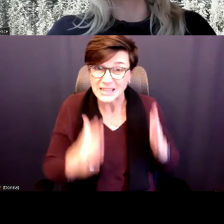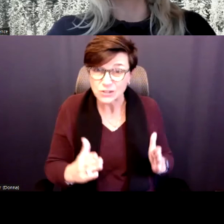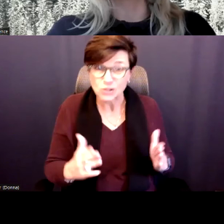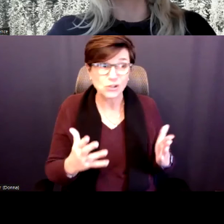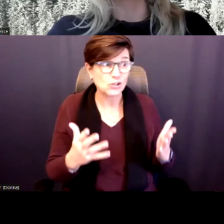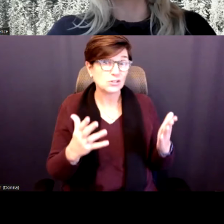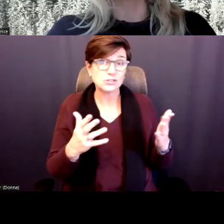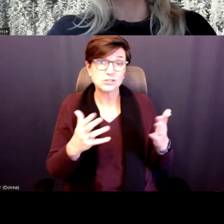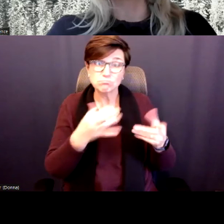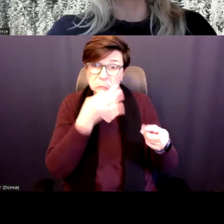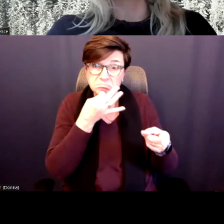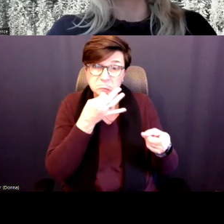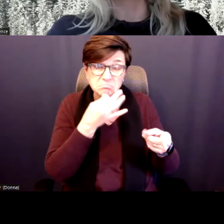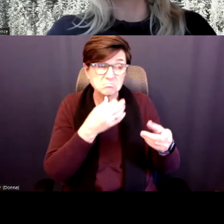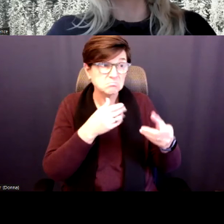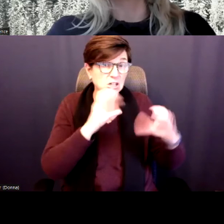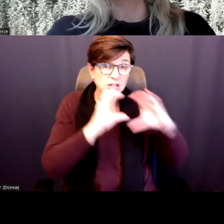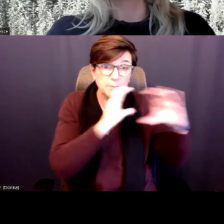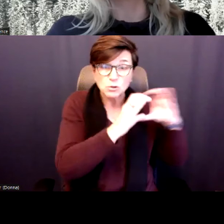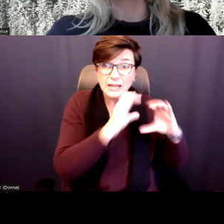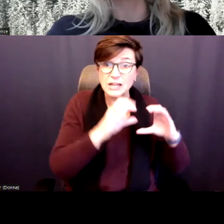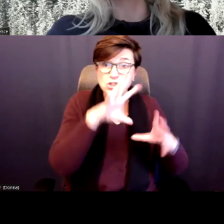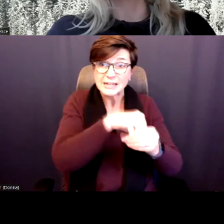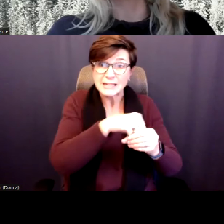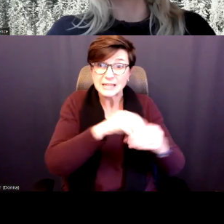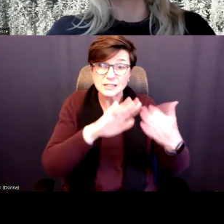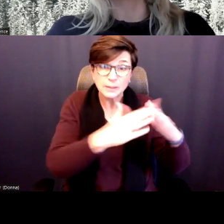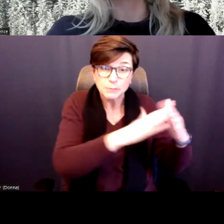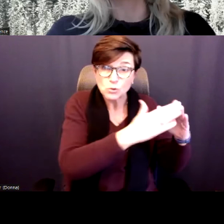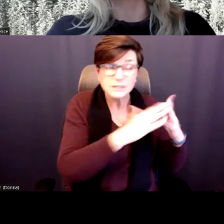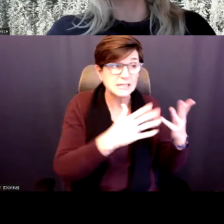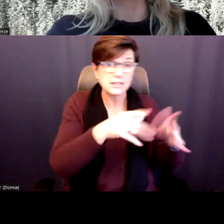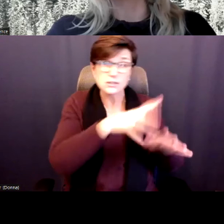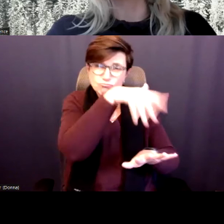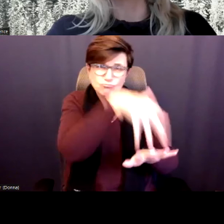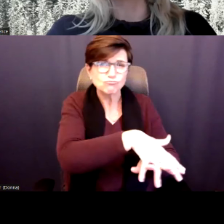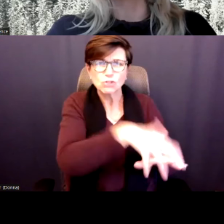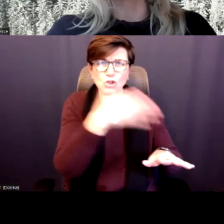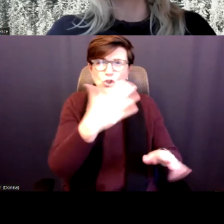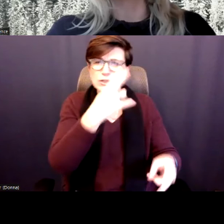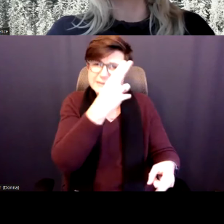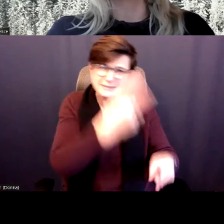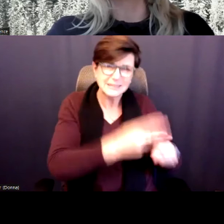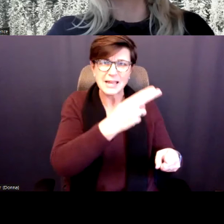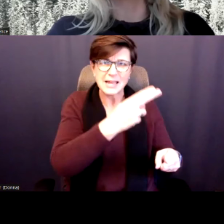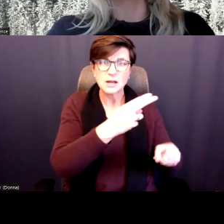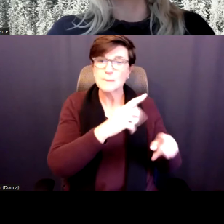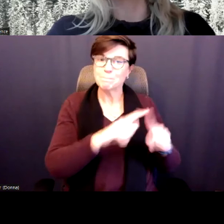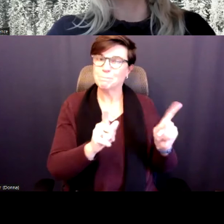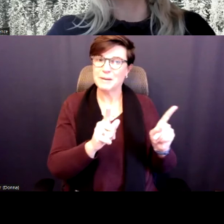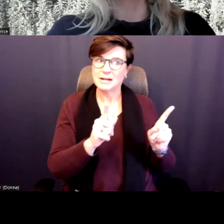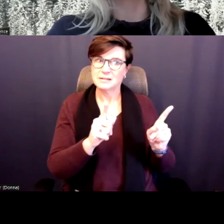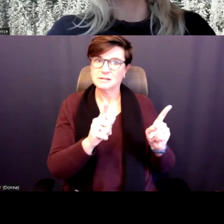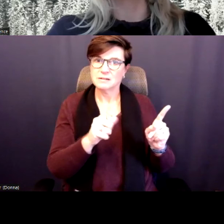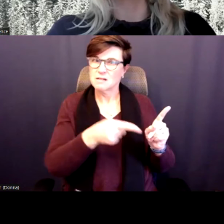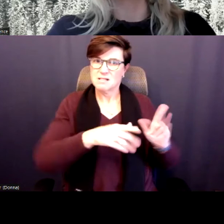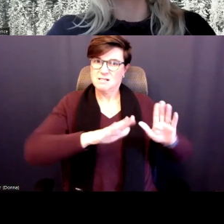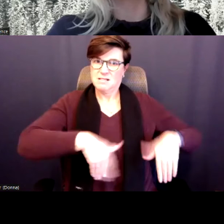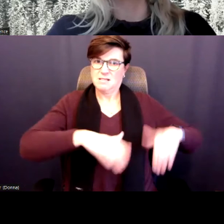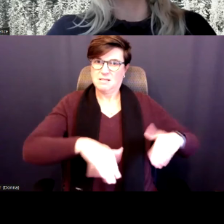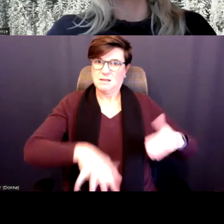with their community. They're very entrenched in their community. So, but they haven't historically done aging